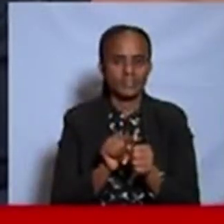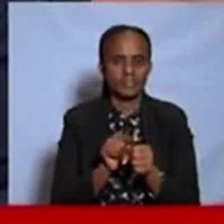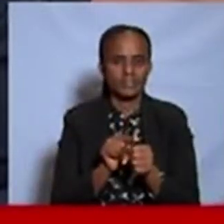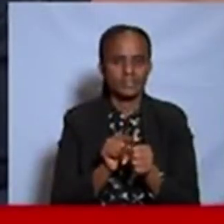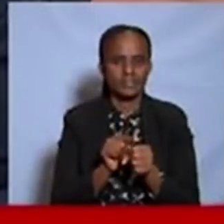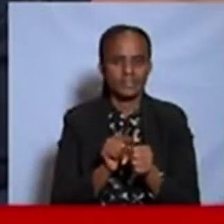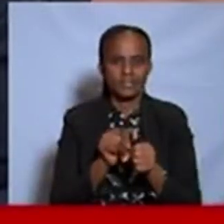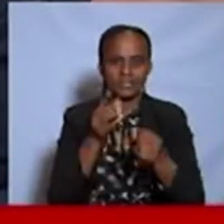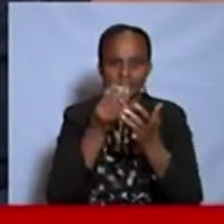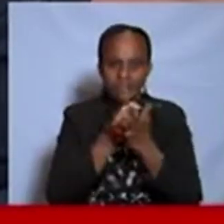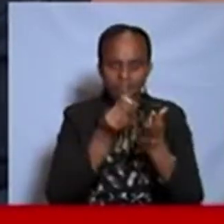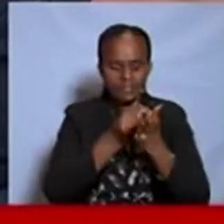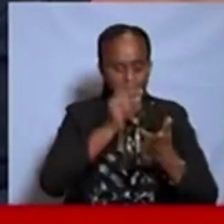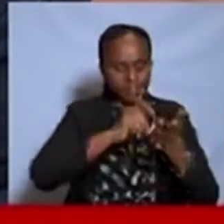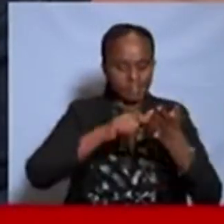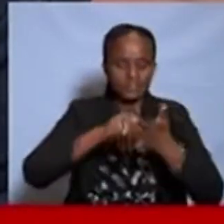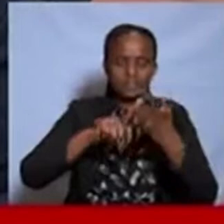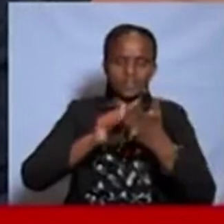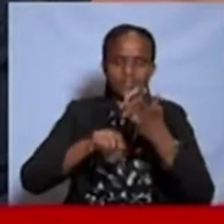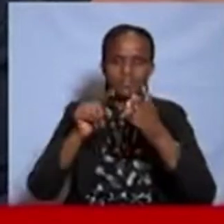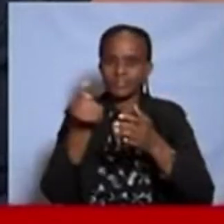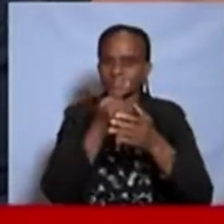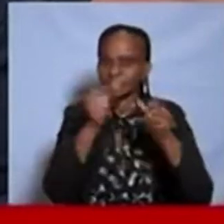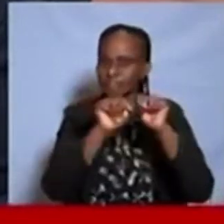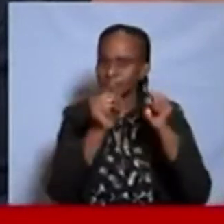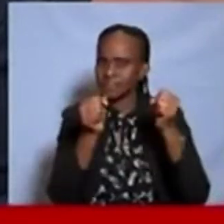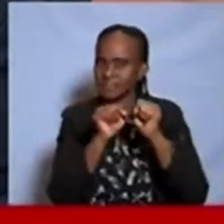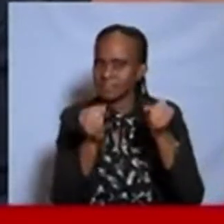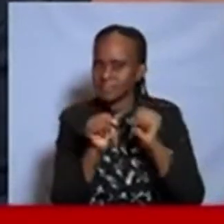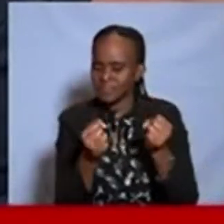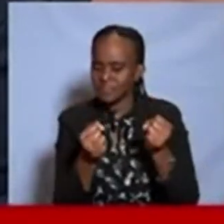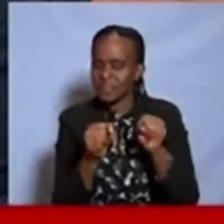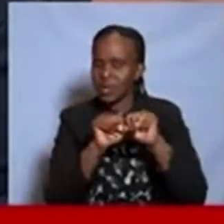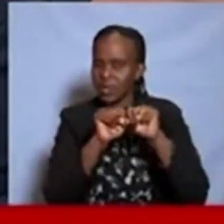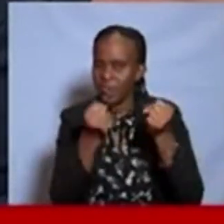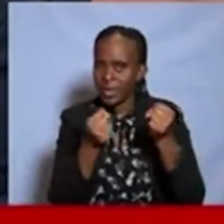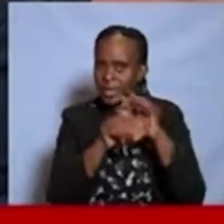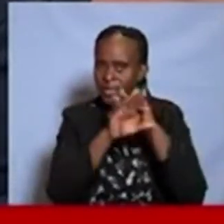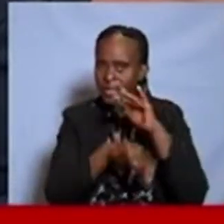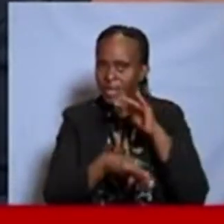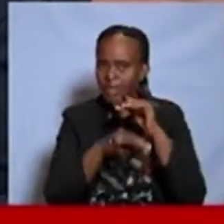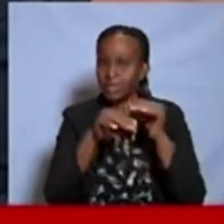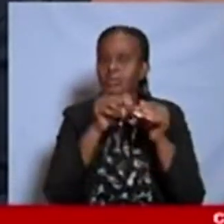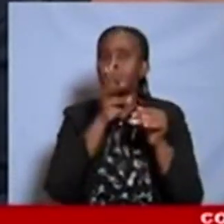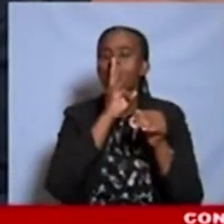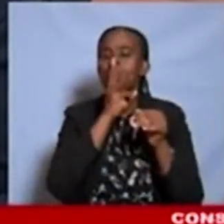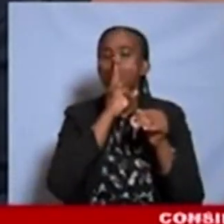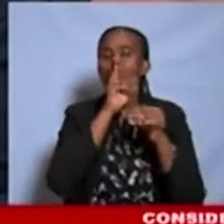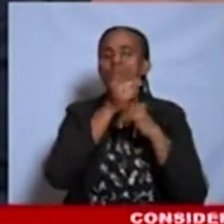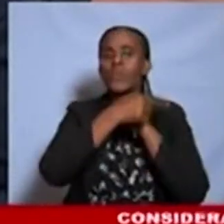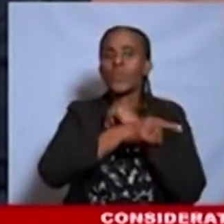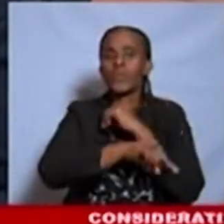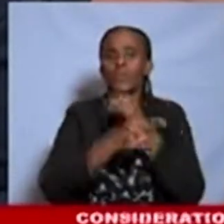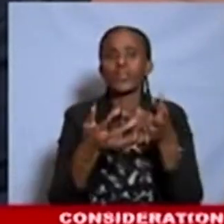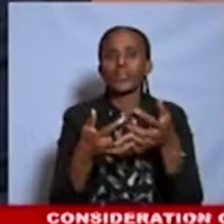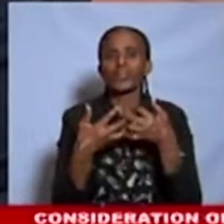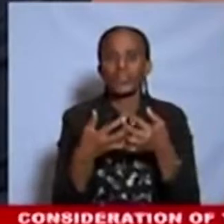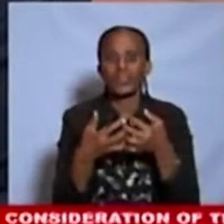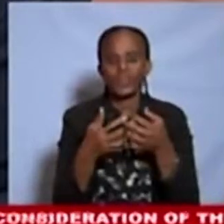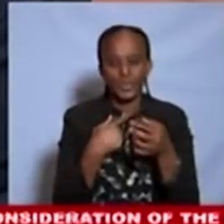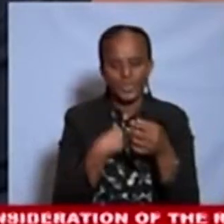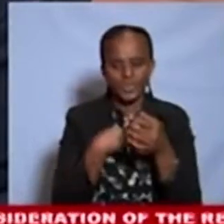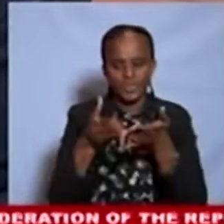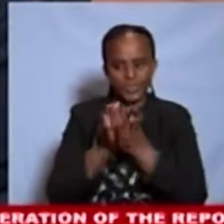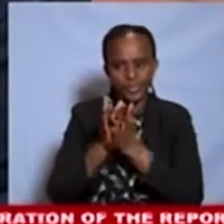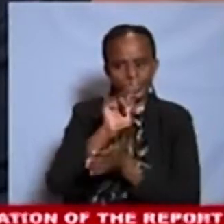On the fees and charges is the breakdown of the drilling machine. Now, even earlier I asked a question